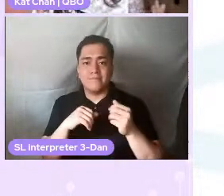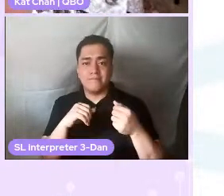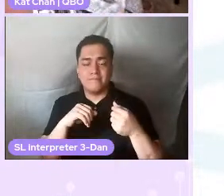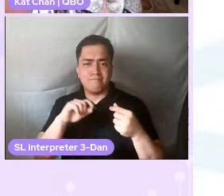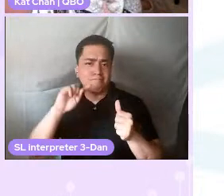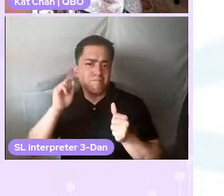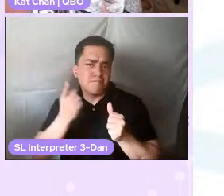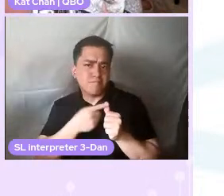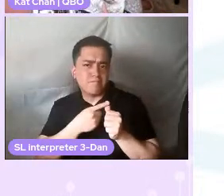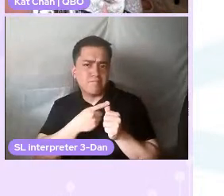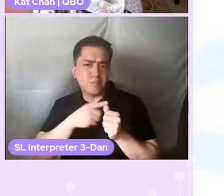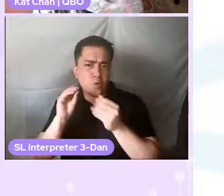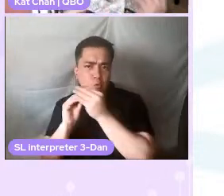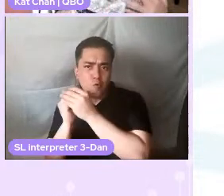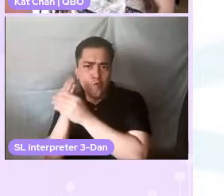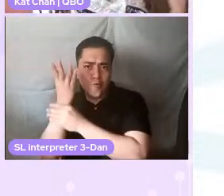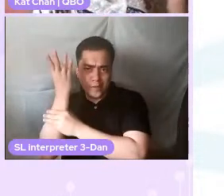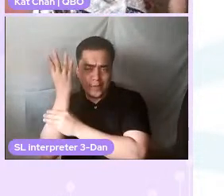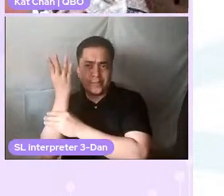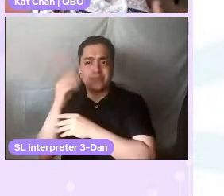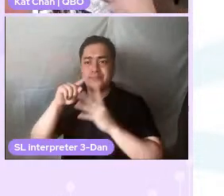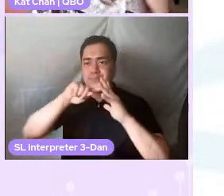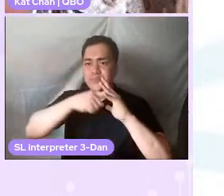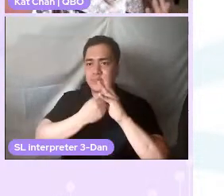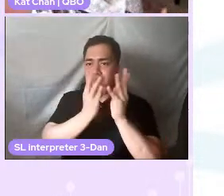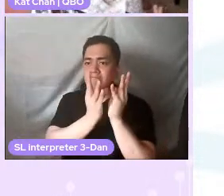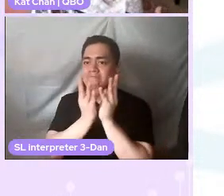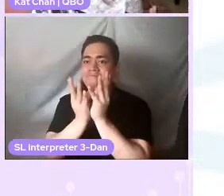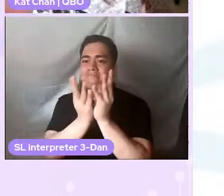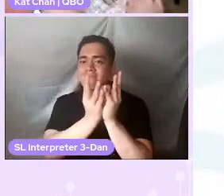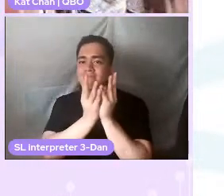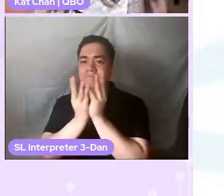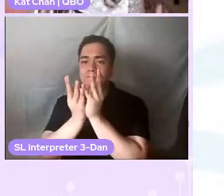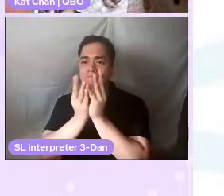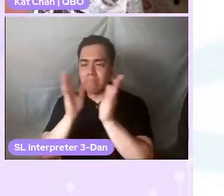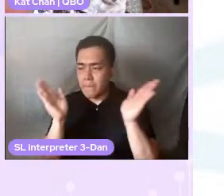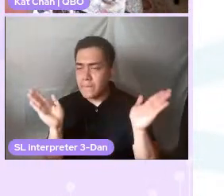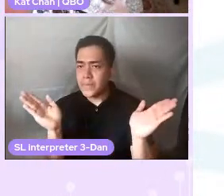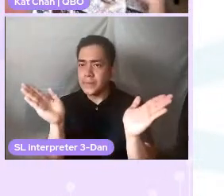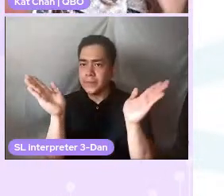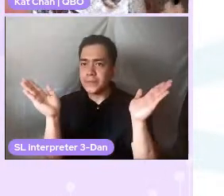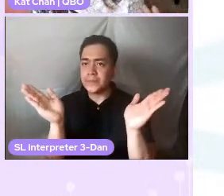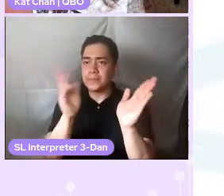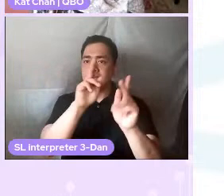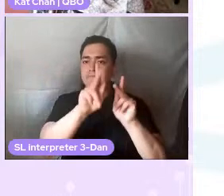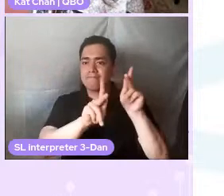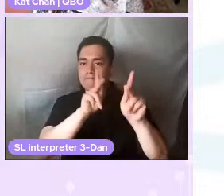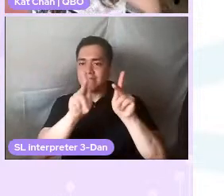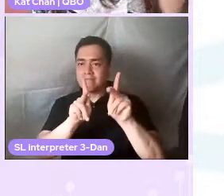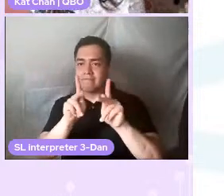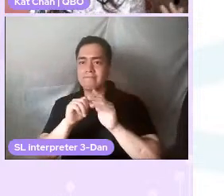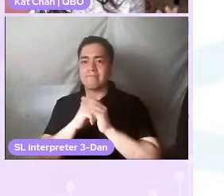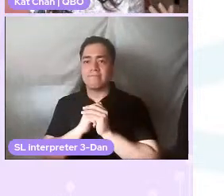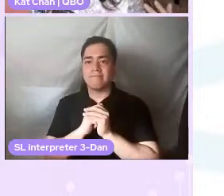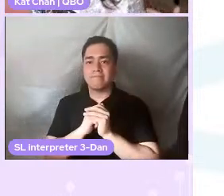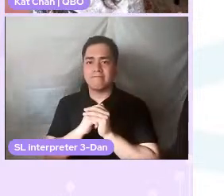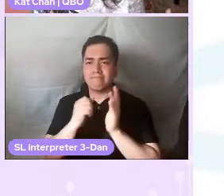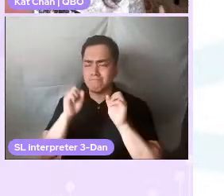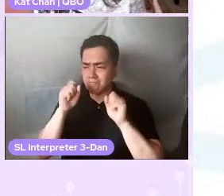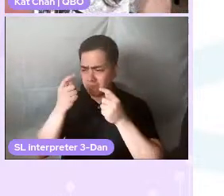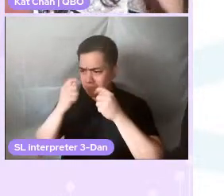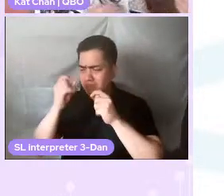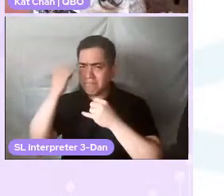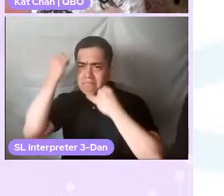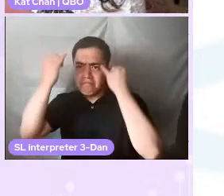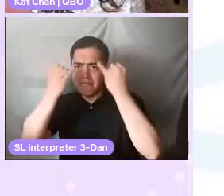we want to grow the startup community. We really want to encourage more people, you know, people like you to really try out your ideas, start your business,